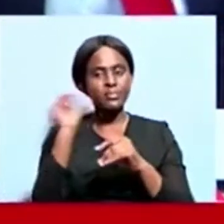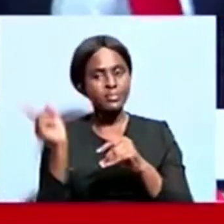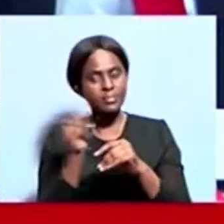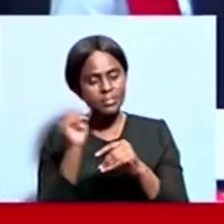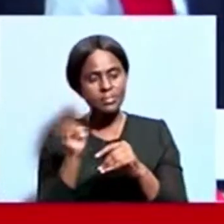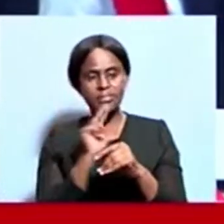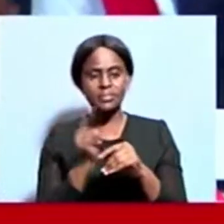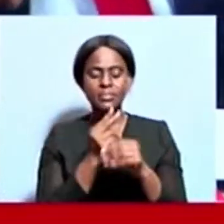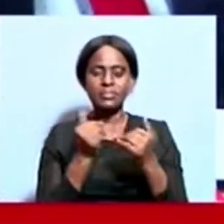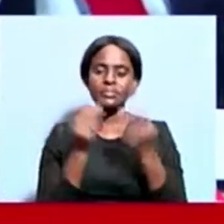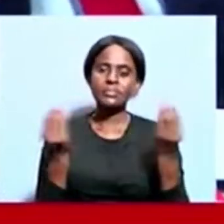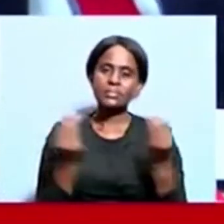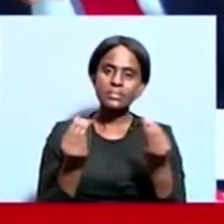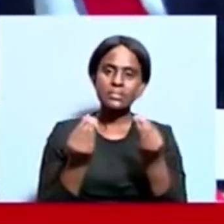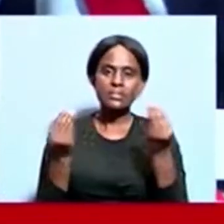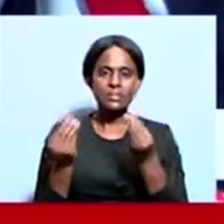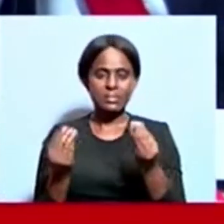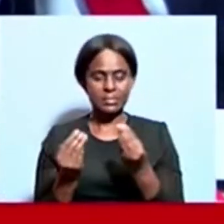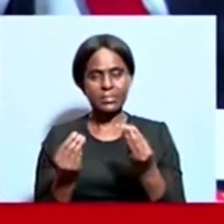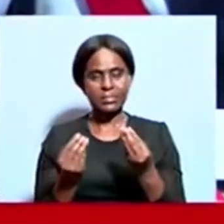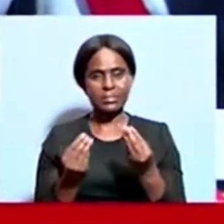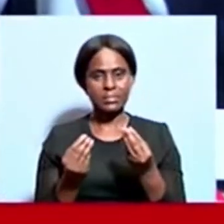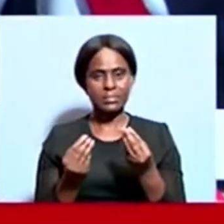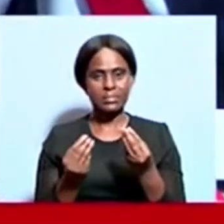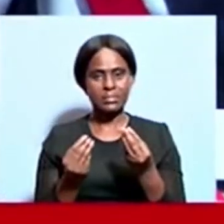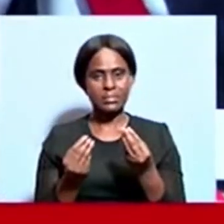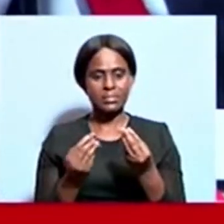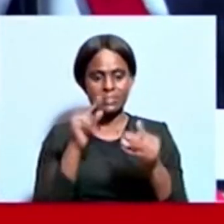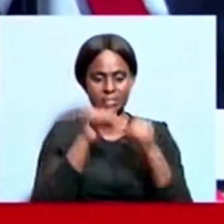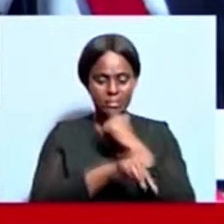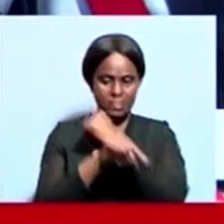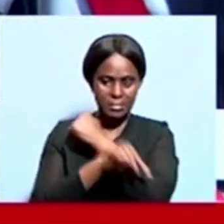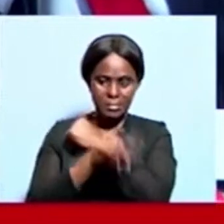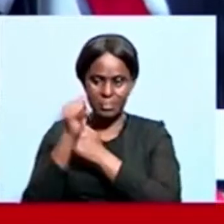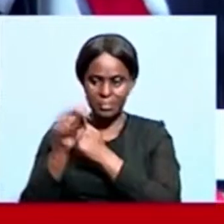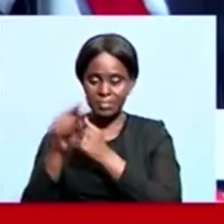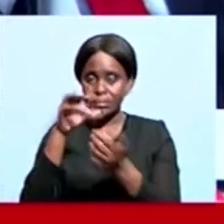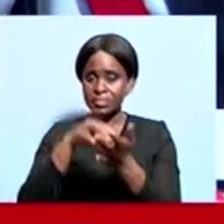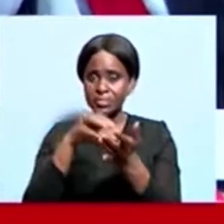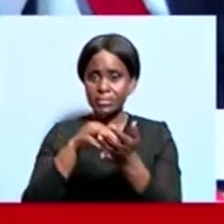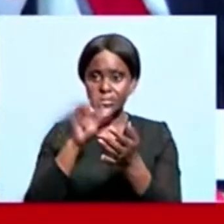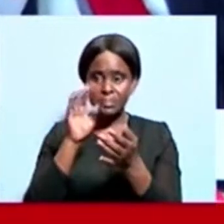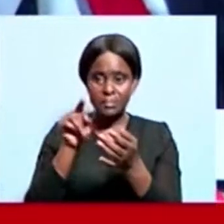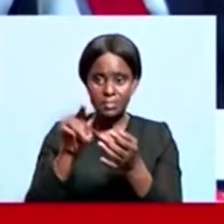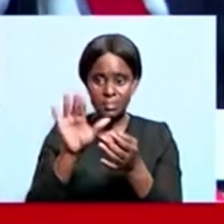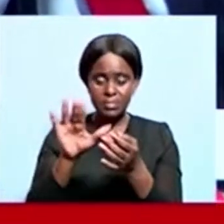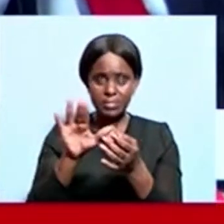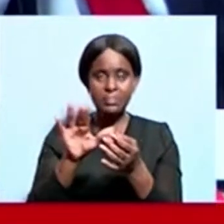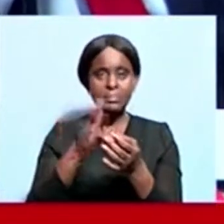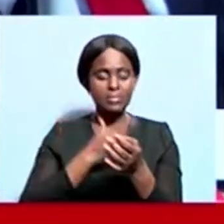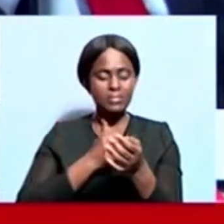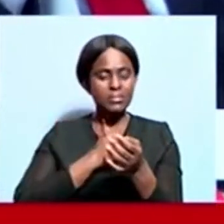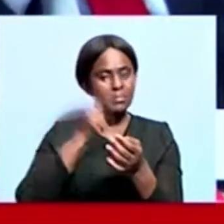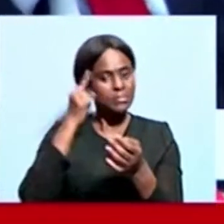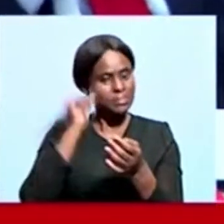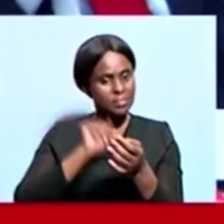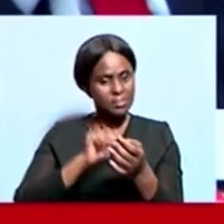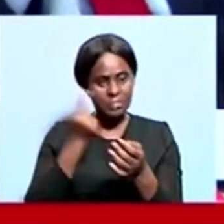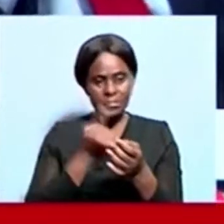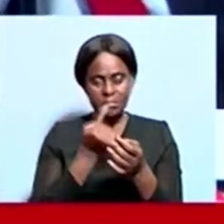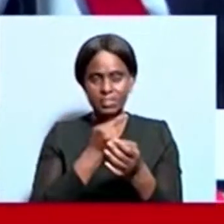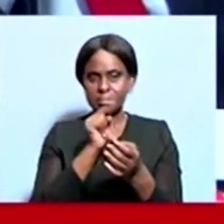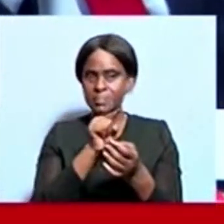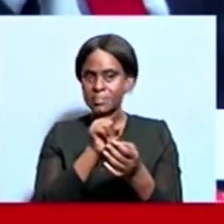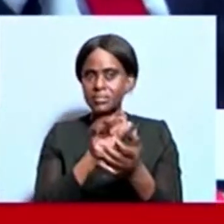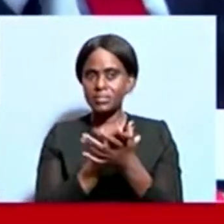are constrained to go into details on the matter that is there. I think we can only, on that